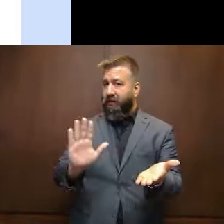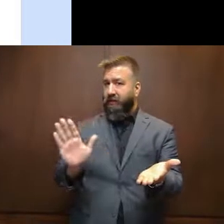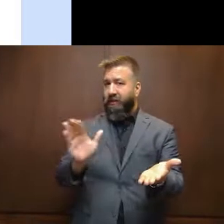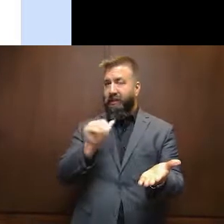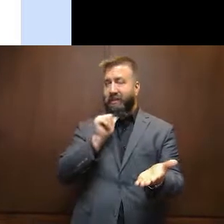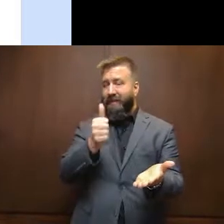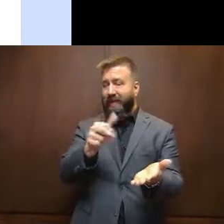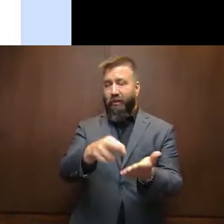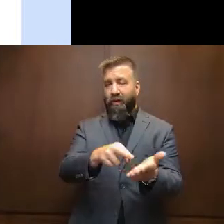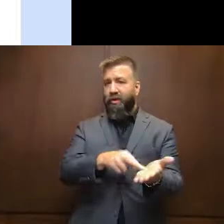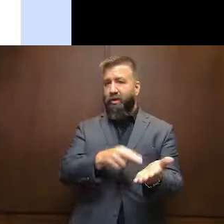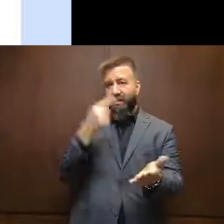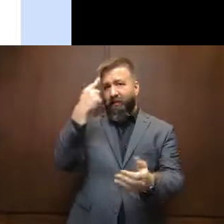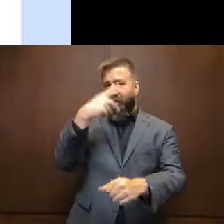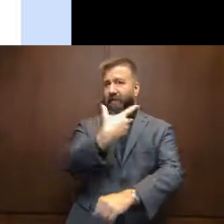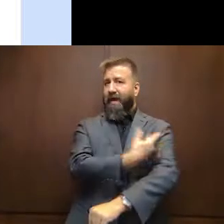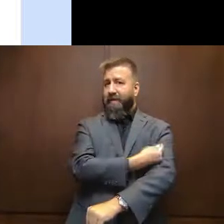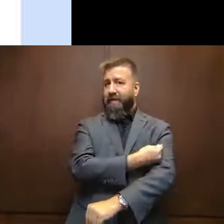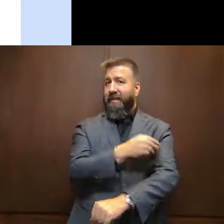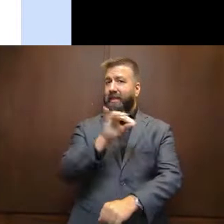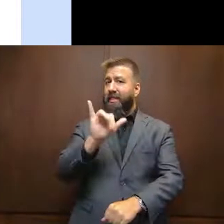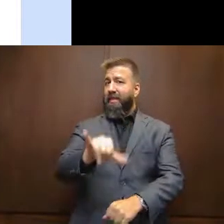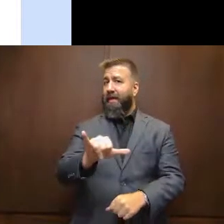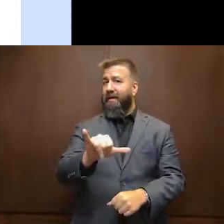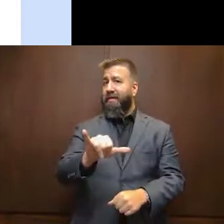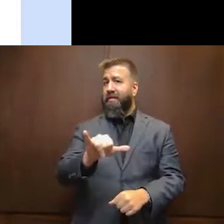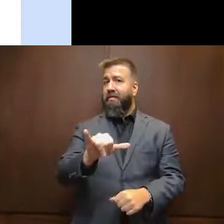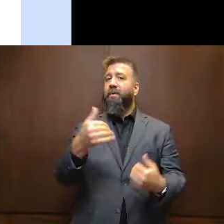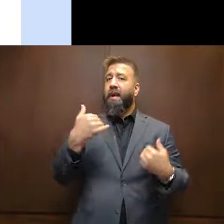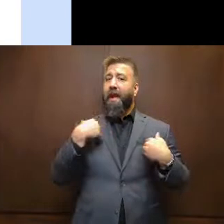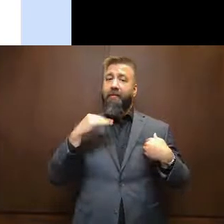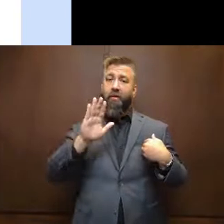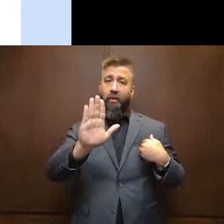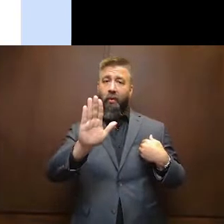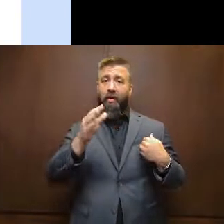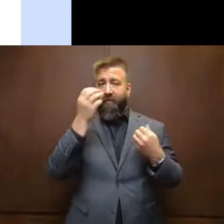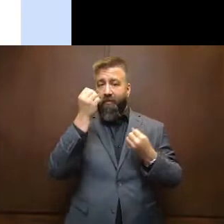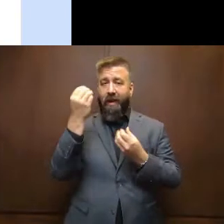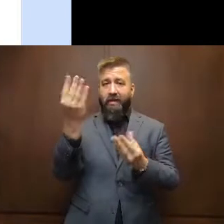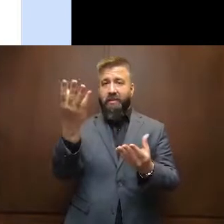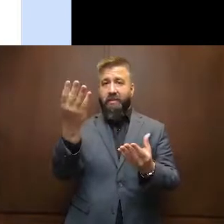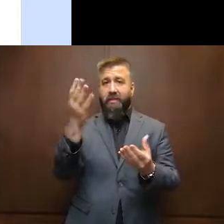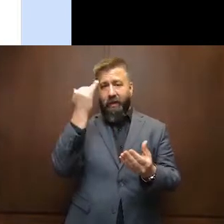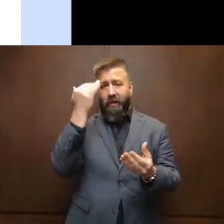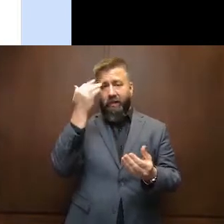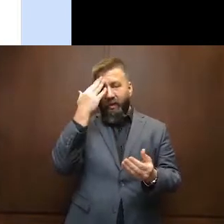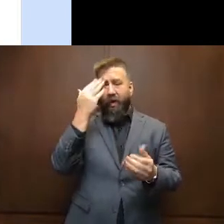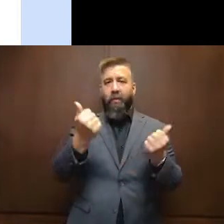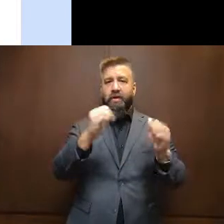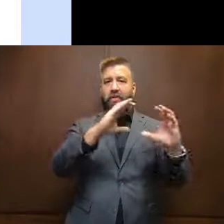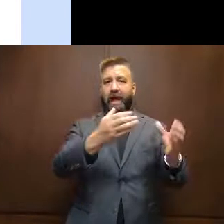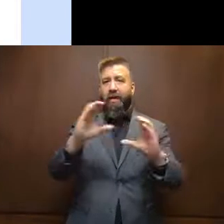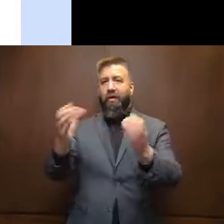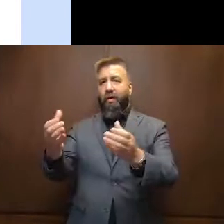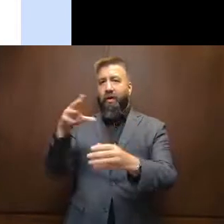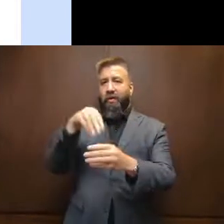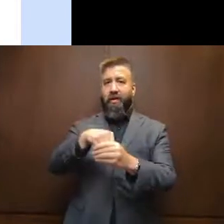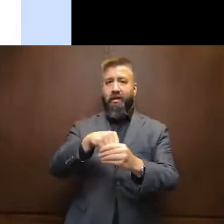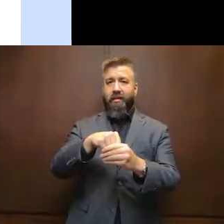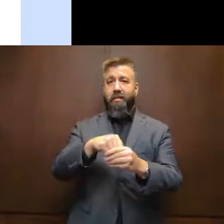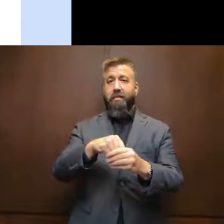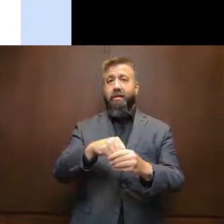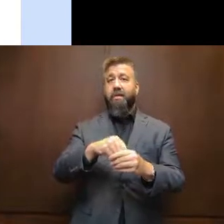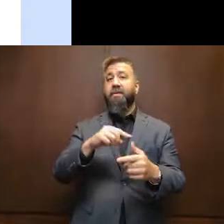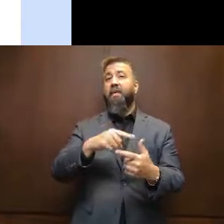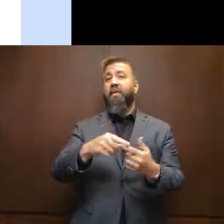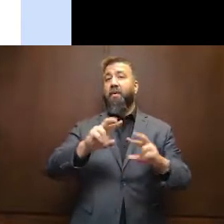Not registration for the vaccine. This is simply so we have your information, we know what category you fall into, so when we are ready to open